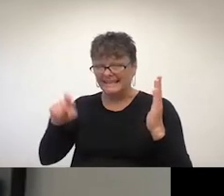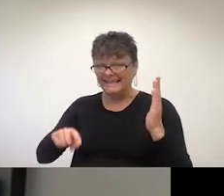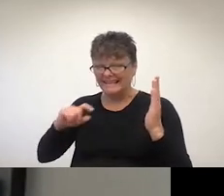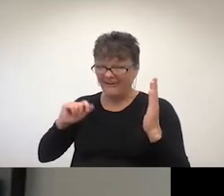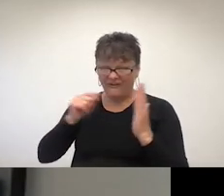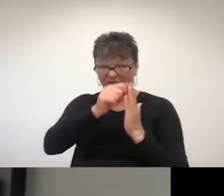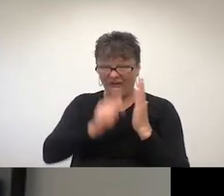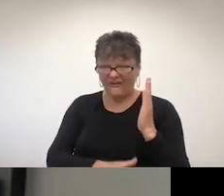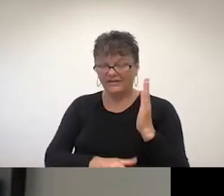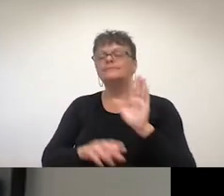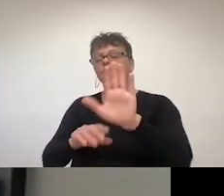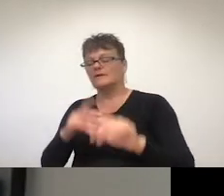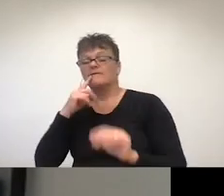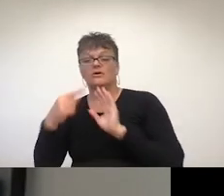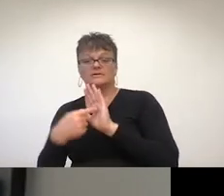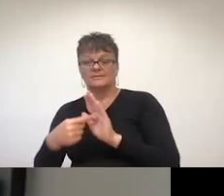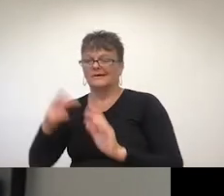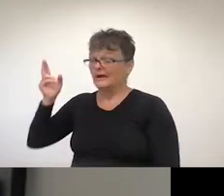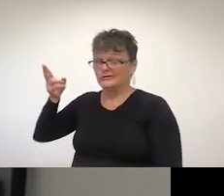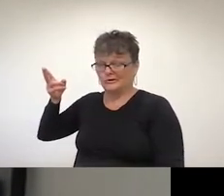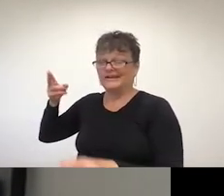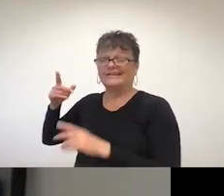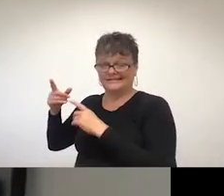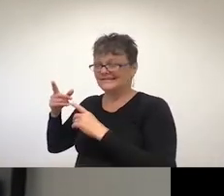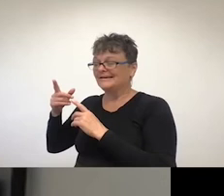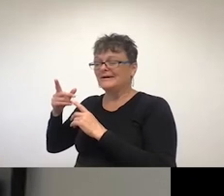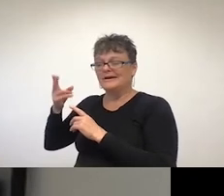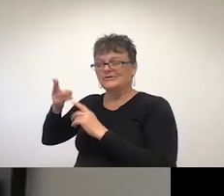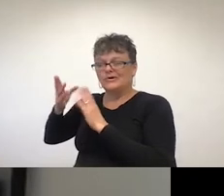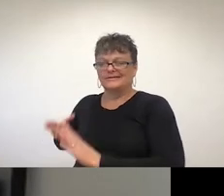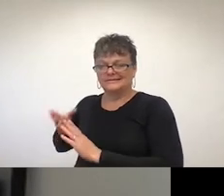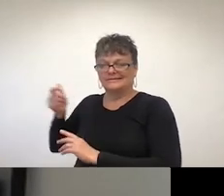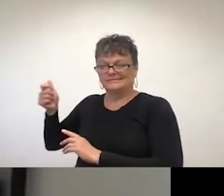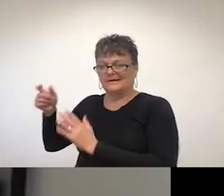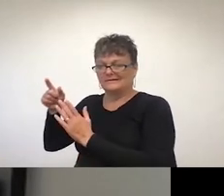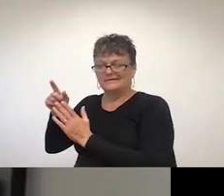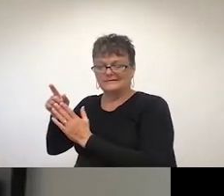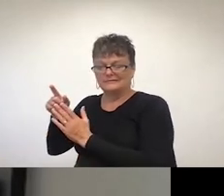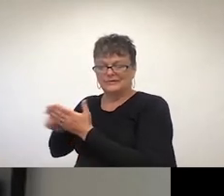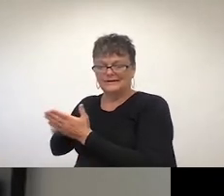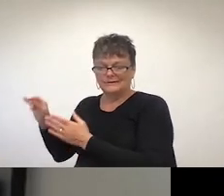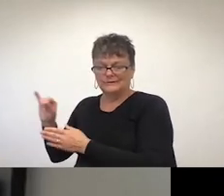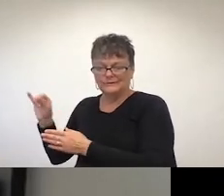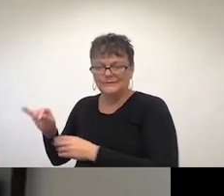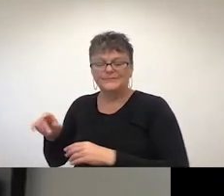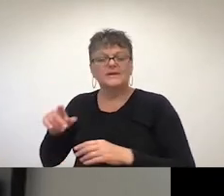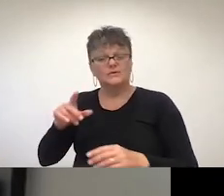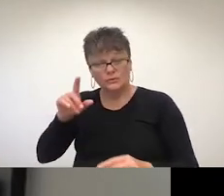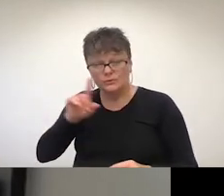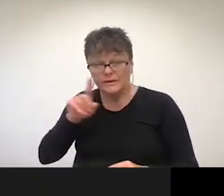example, historians have written about this as well. Do we really need to read all of these texts and all of these people? So it's a